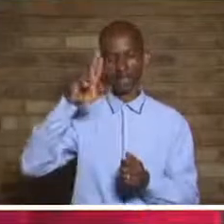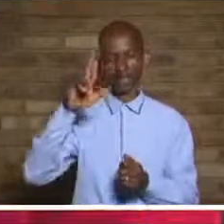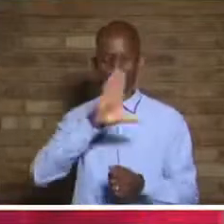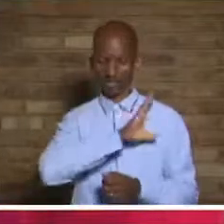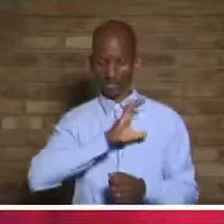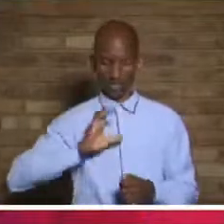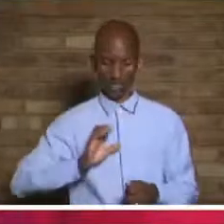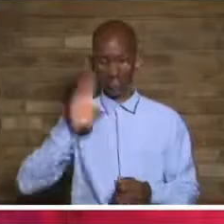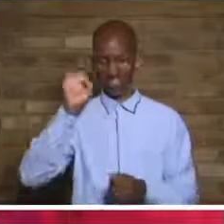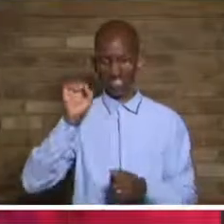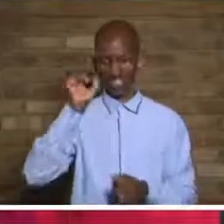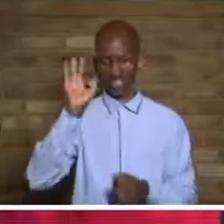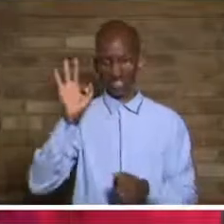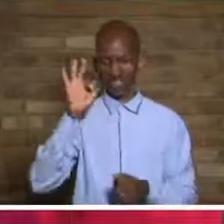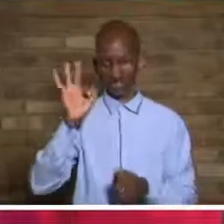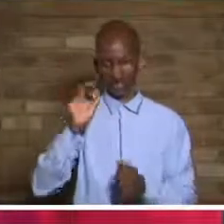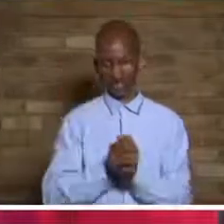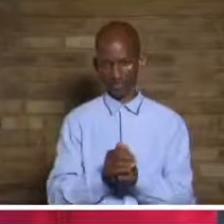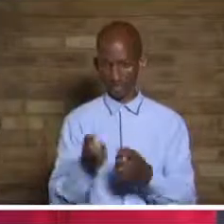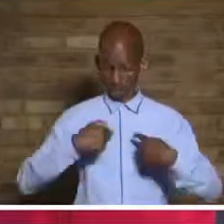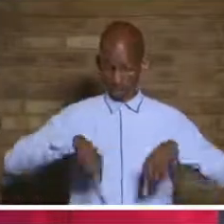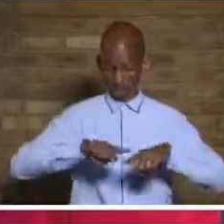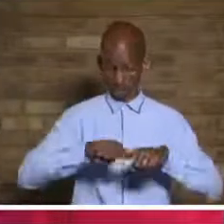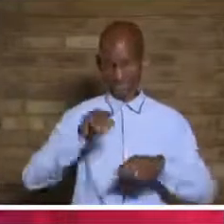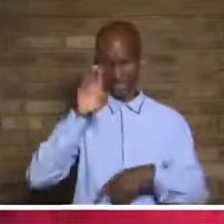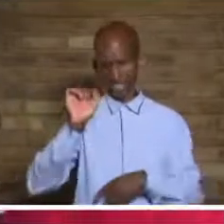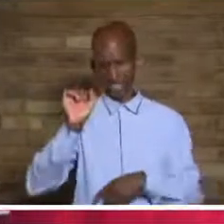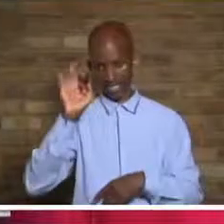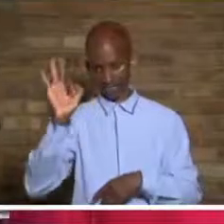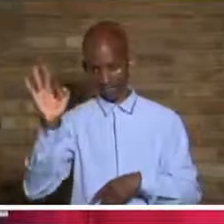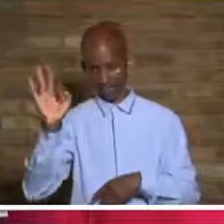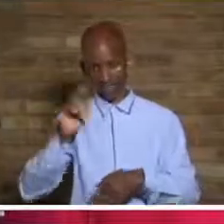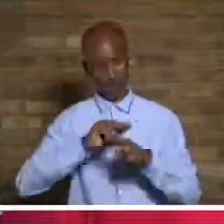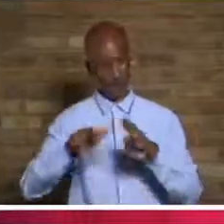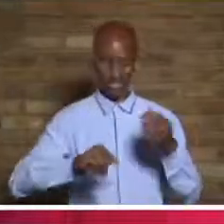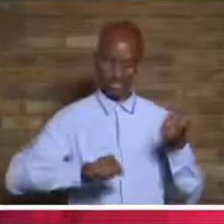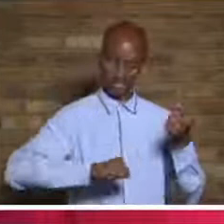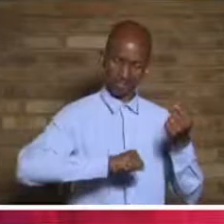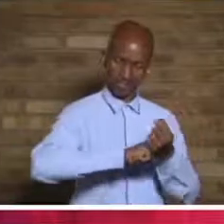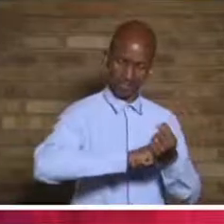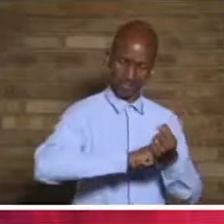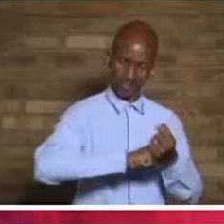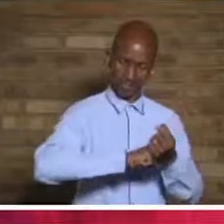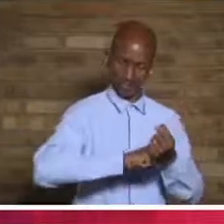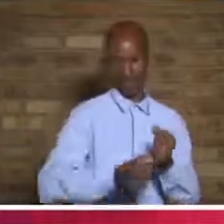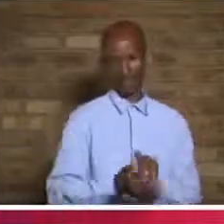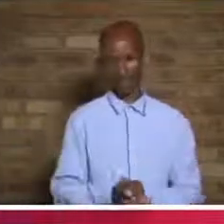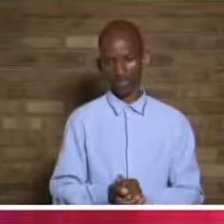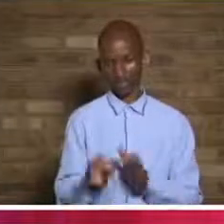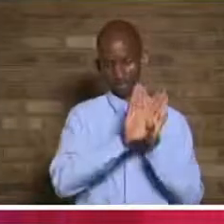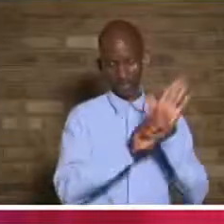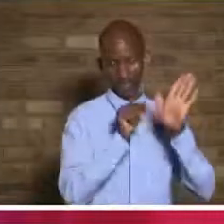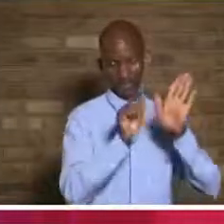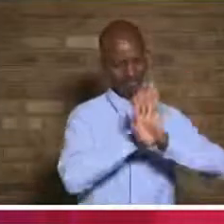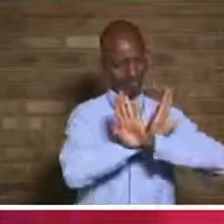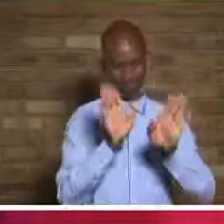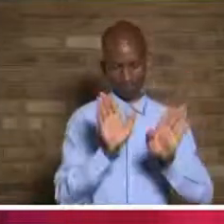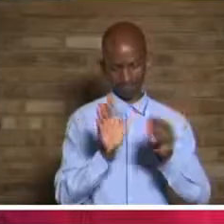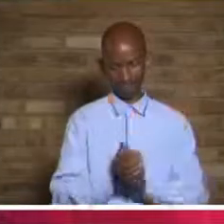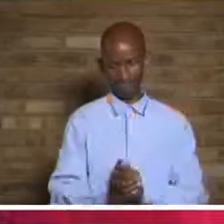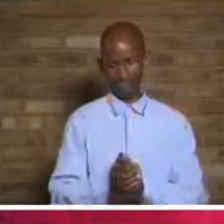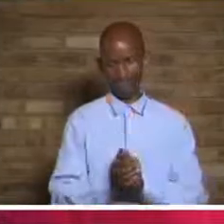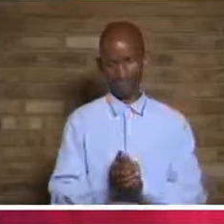the EFF. Rona re le EFF, re ganetšana le bill. We as the EFF do not concur with the